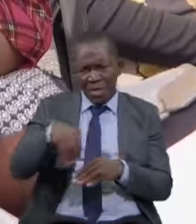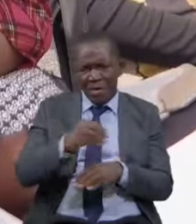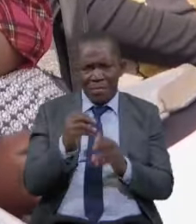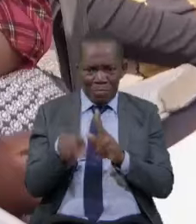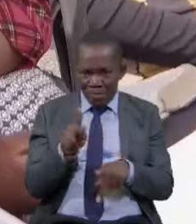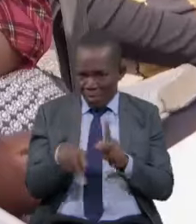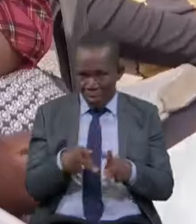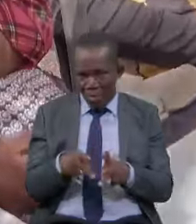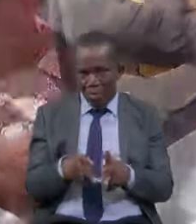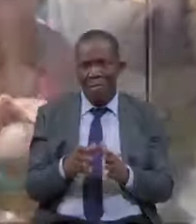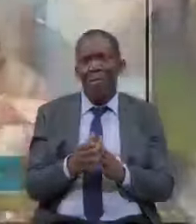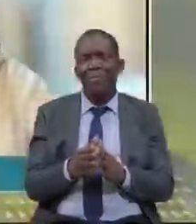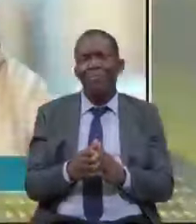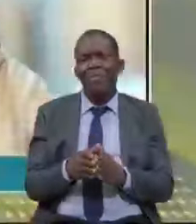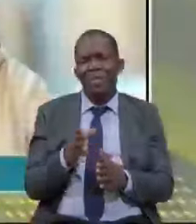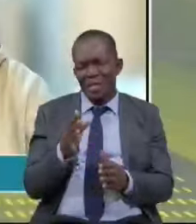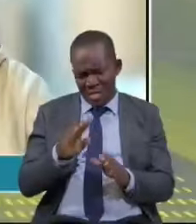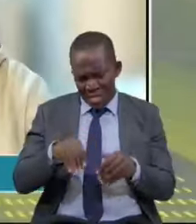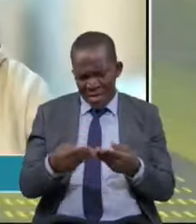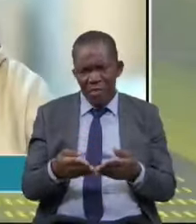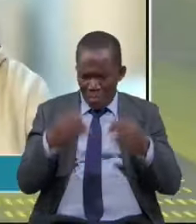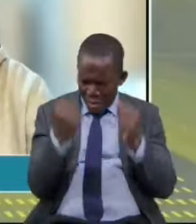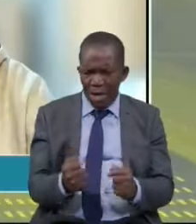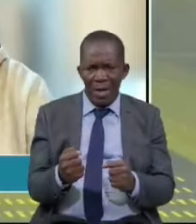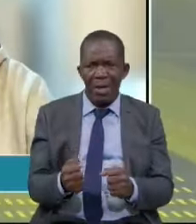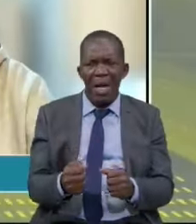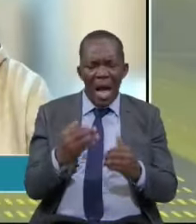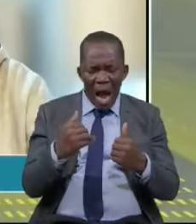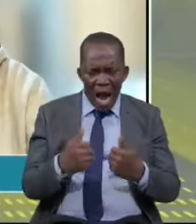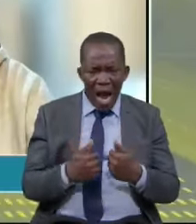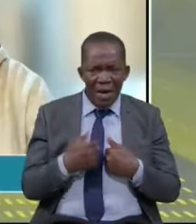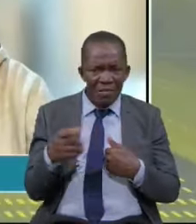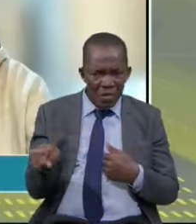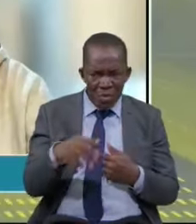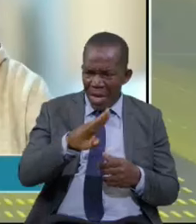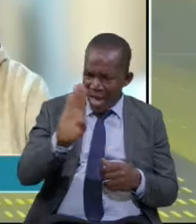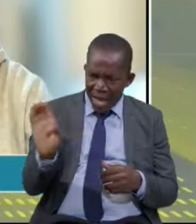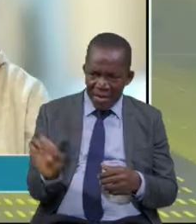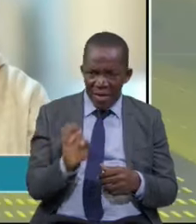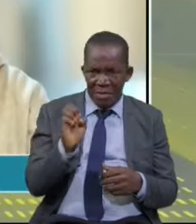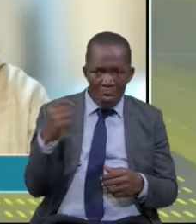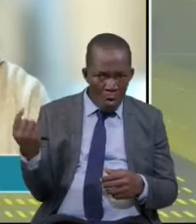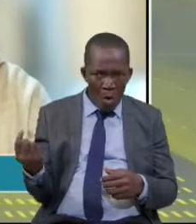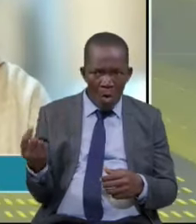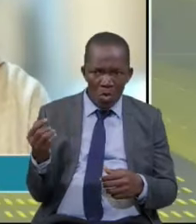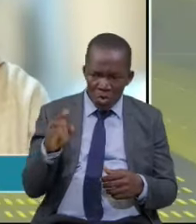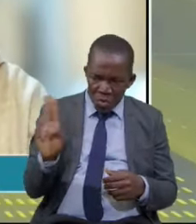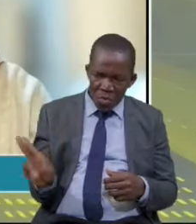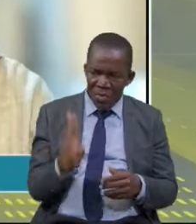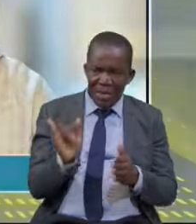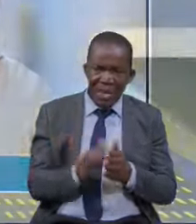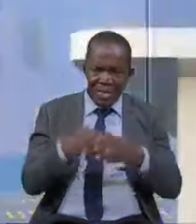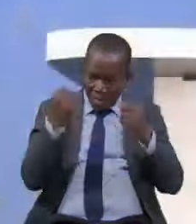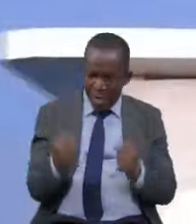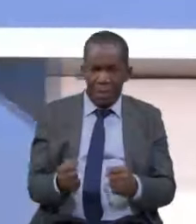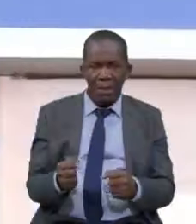you power. Have you ever used that power? Many people, no. He gave you